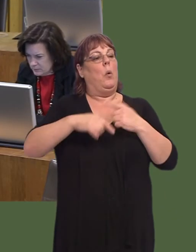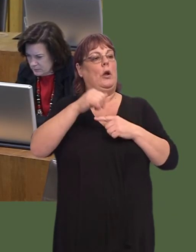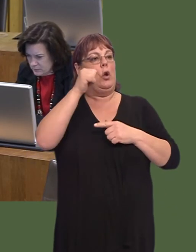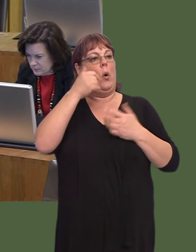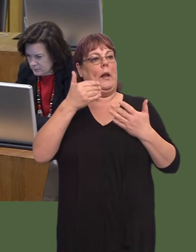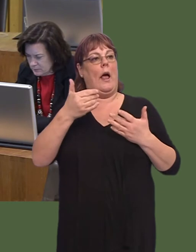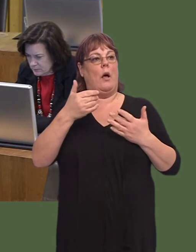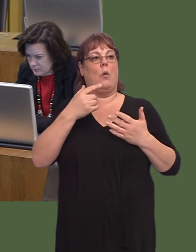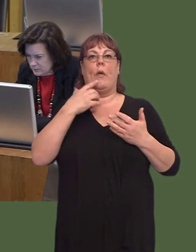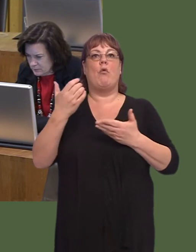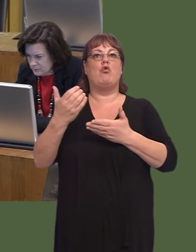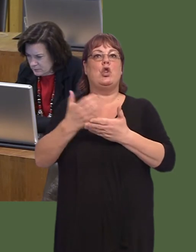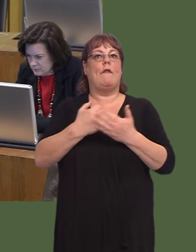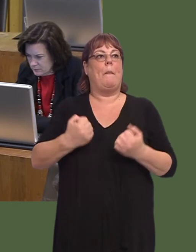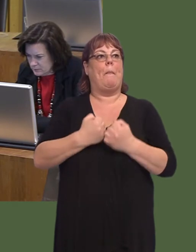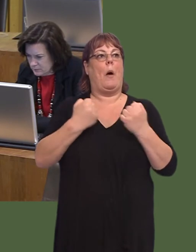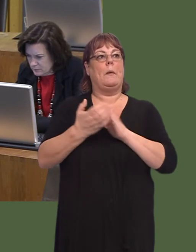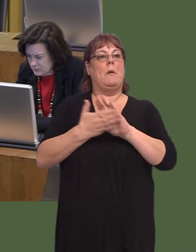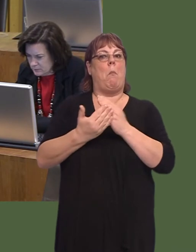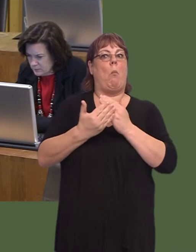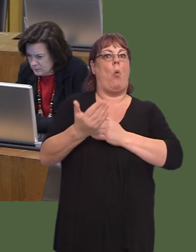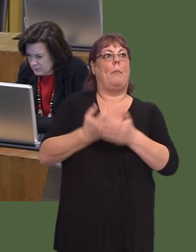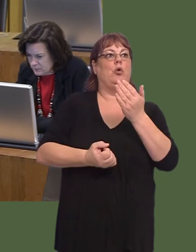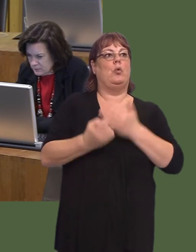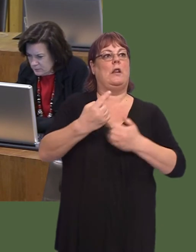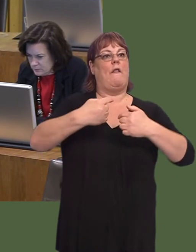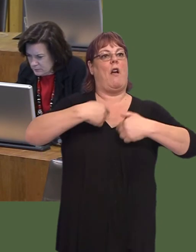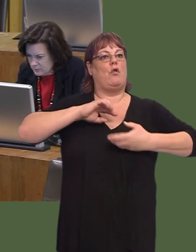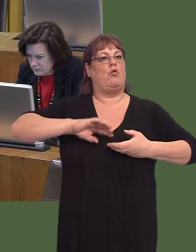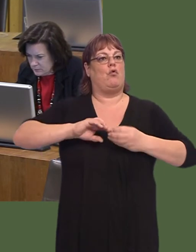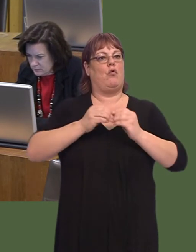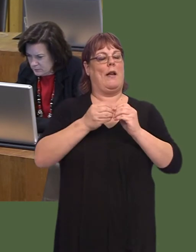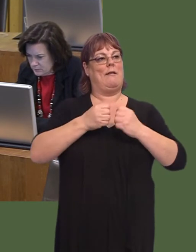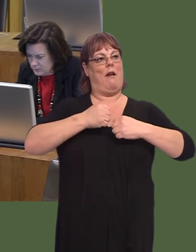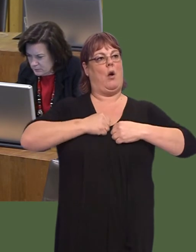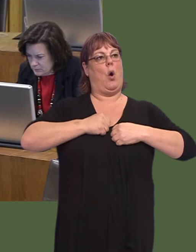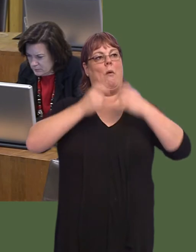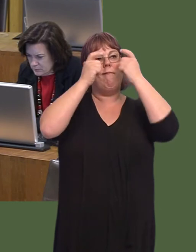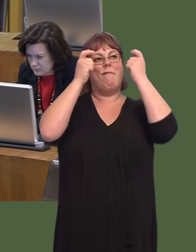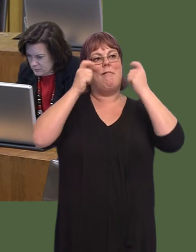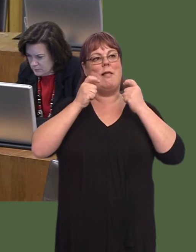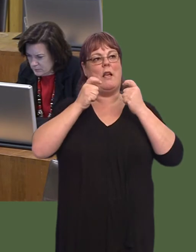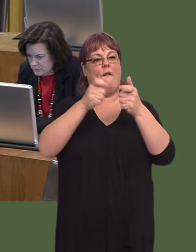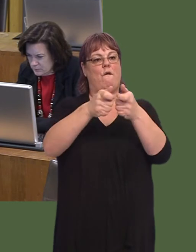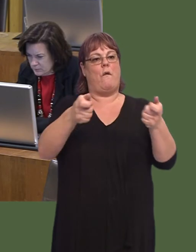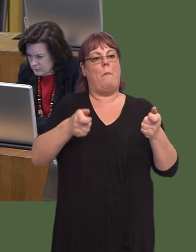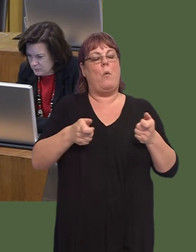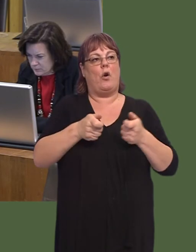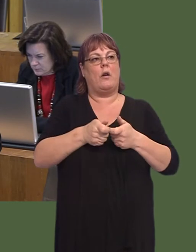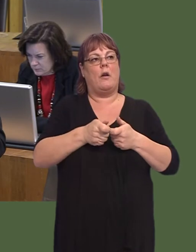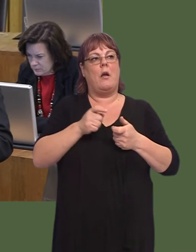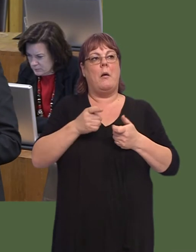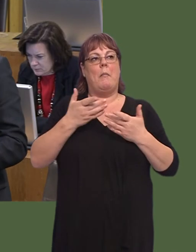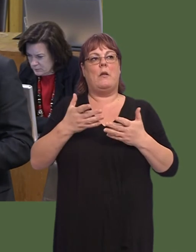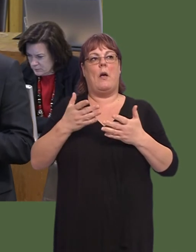possible. We know, of course, with the reserve powers model, there are greater opportunities now for us to develop the kind of legal framework that we would want. But certainly, as we develop